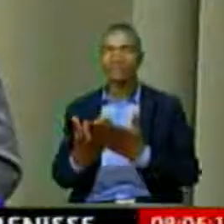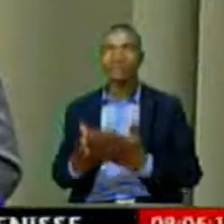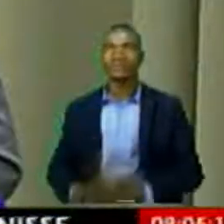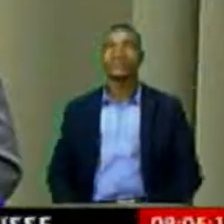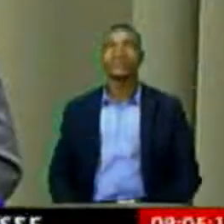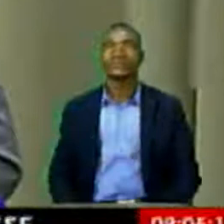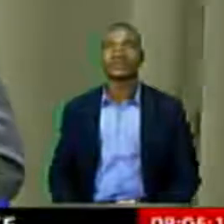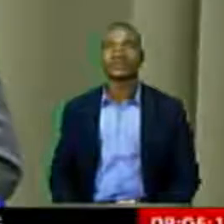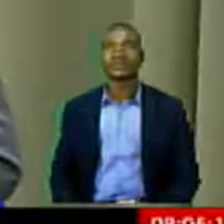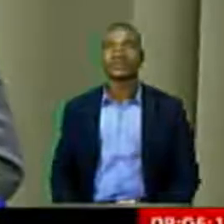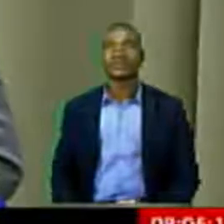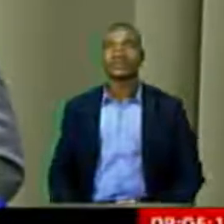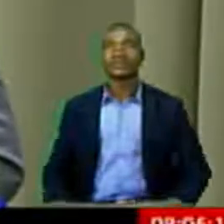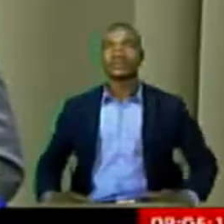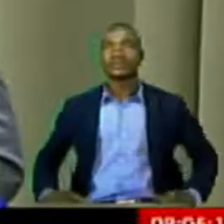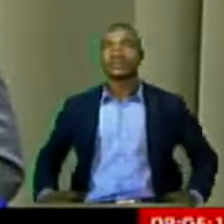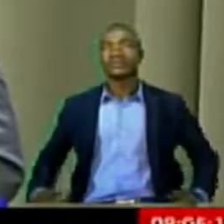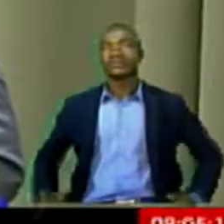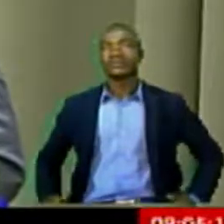seats.